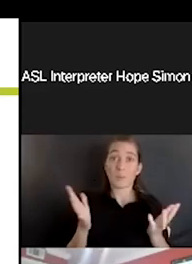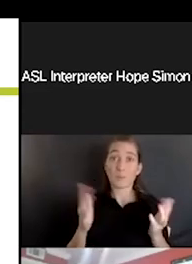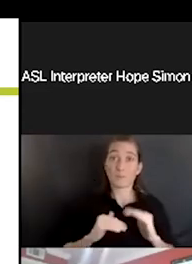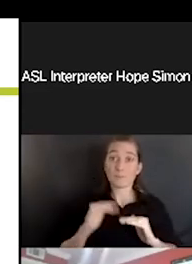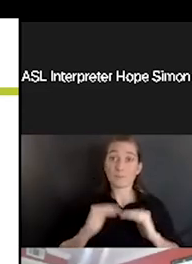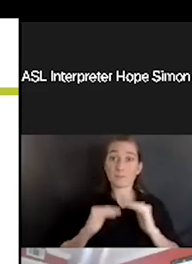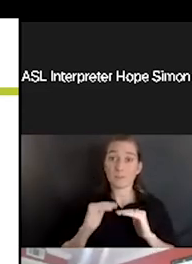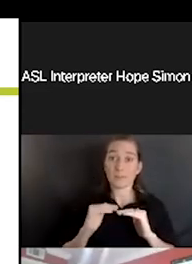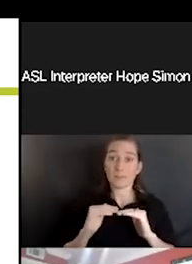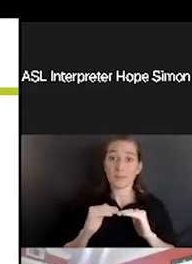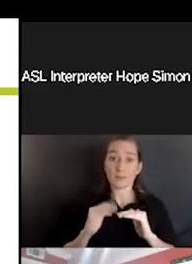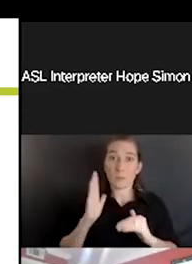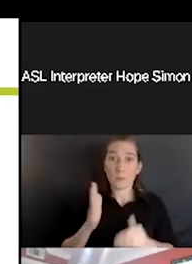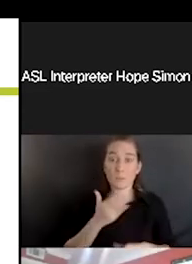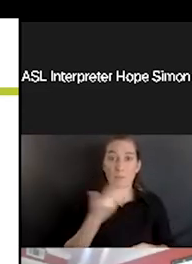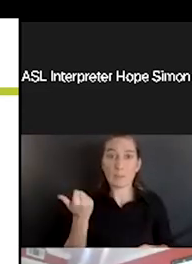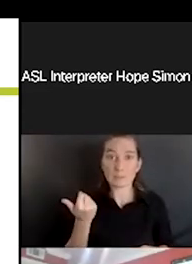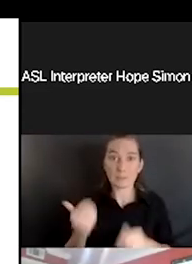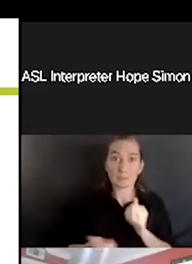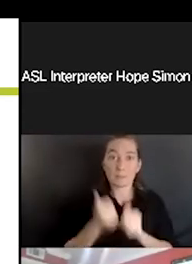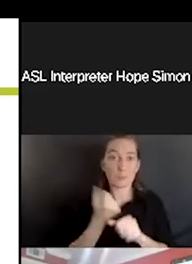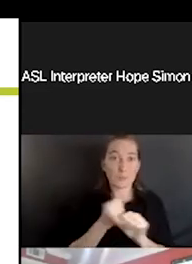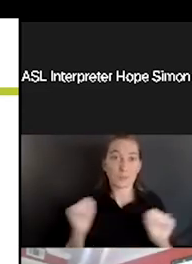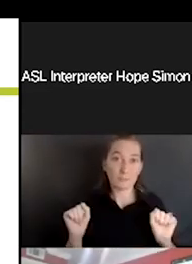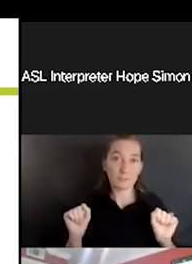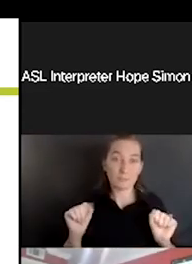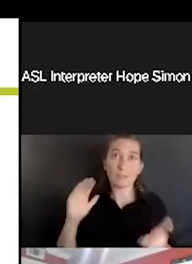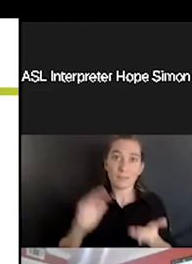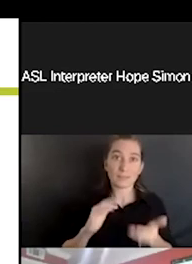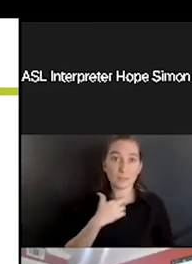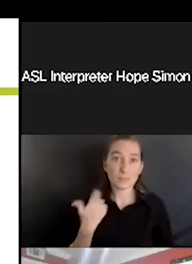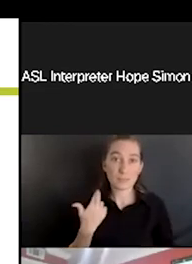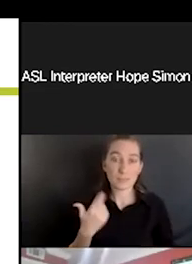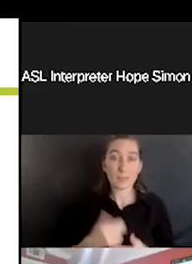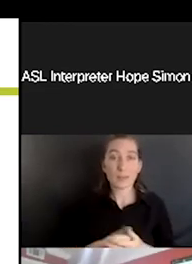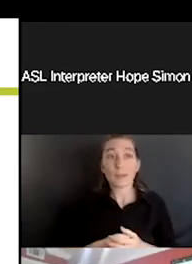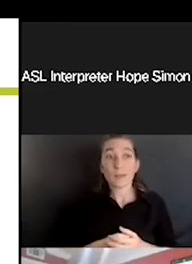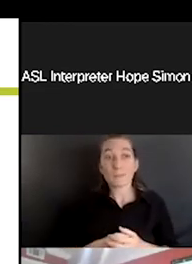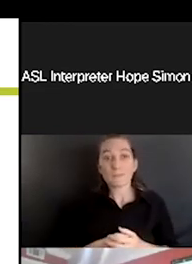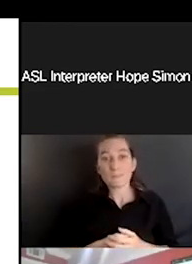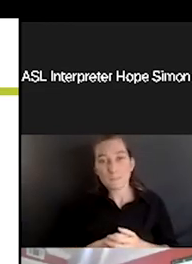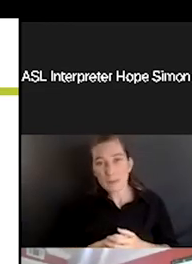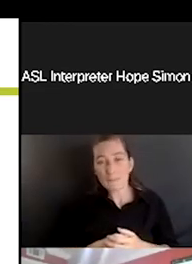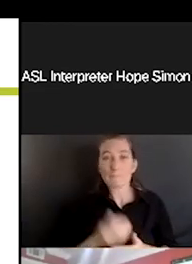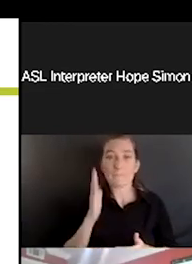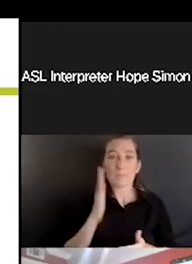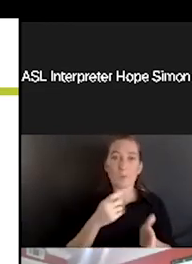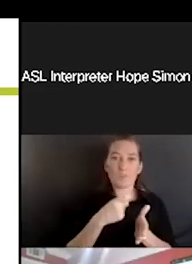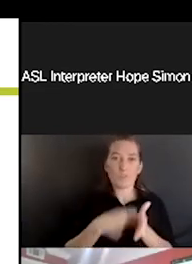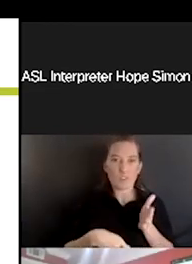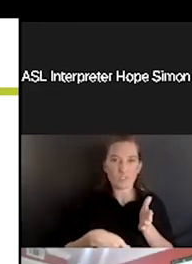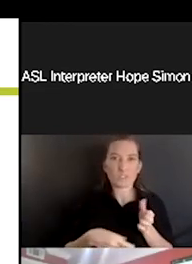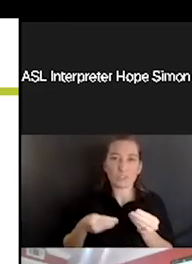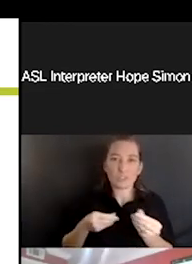get the biggest safety, the biggest risk reduction of the building. But it's going to cost a lot more, and it's going to interrupt,